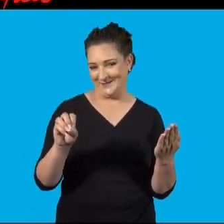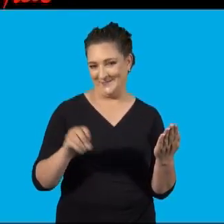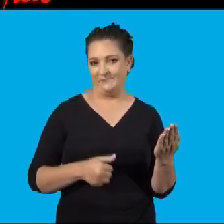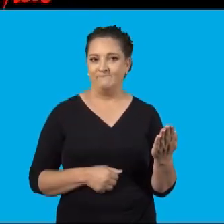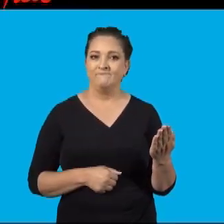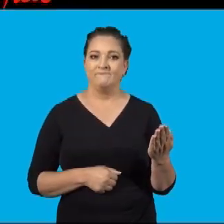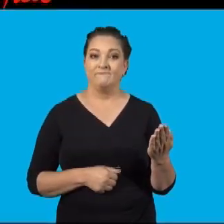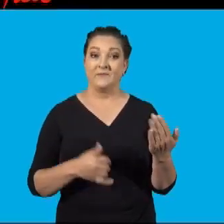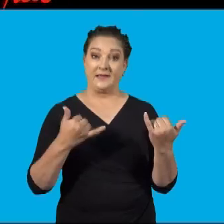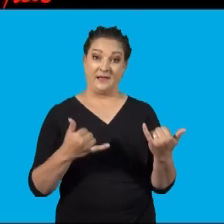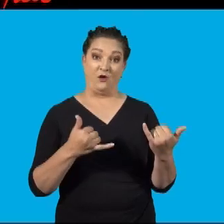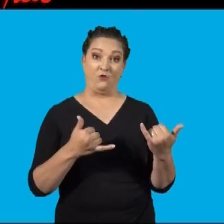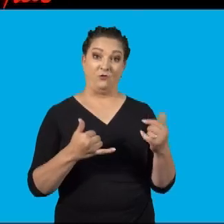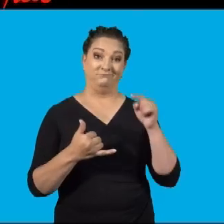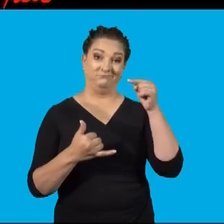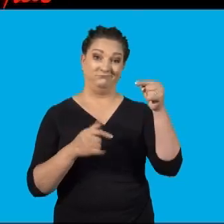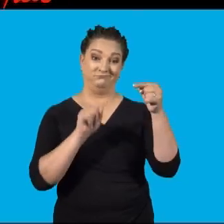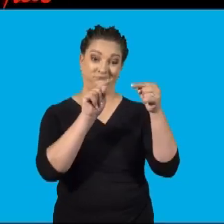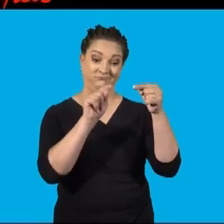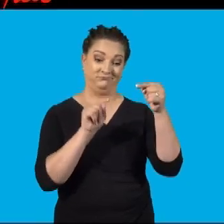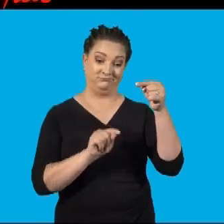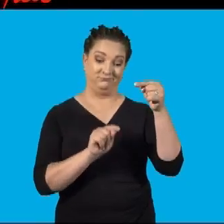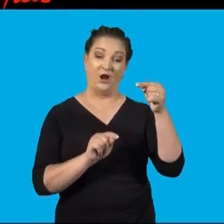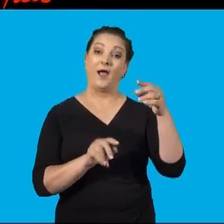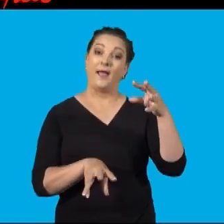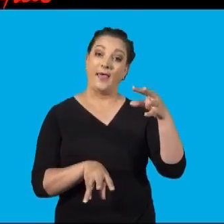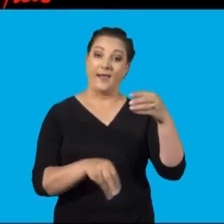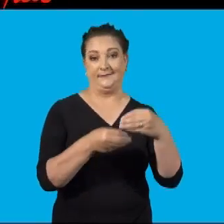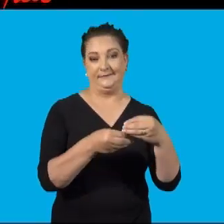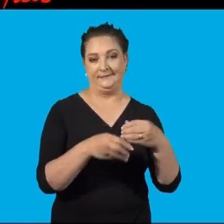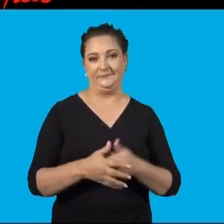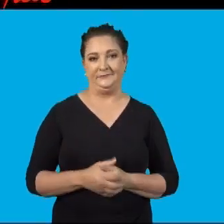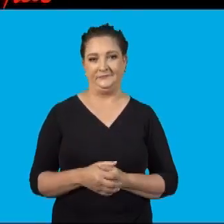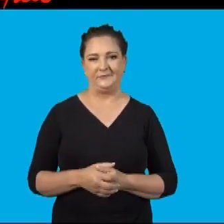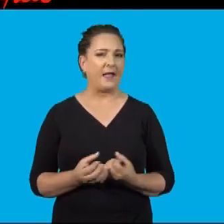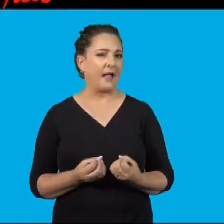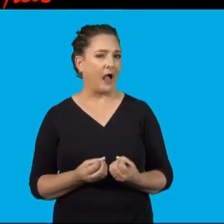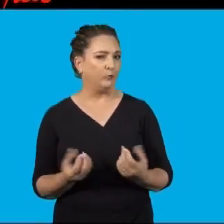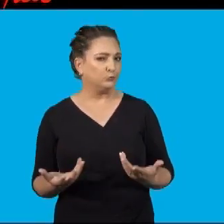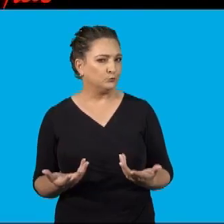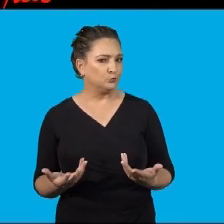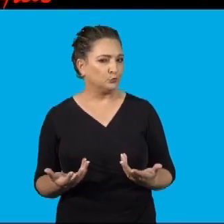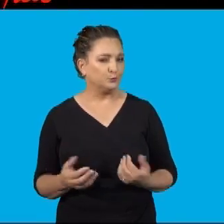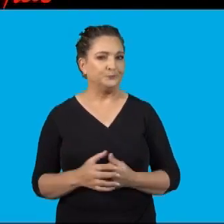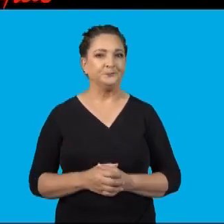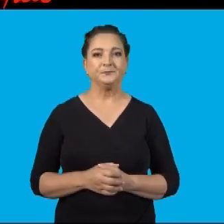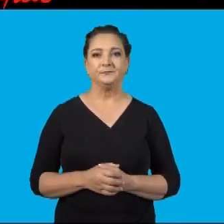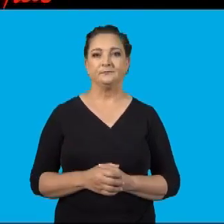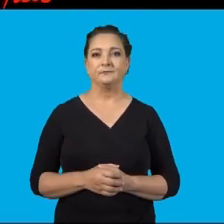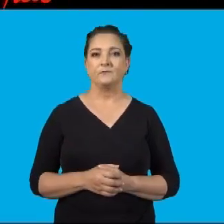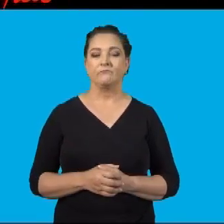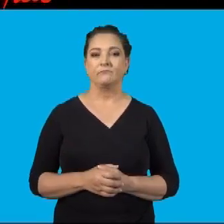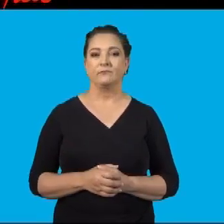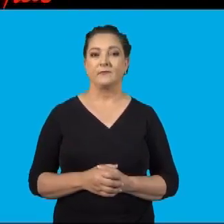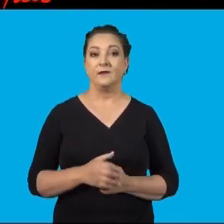4,200. Now, I'm going to add this one plus this one. And how much do I